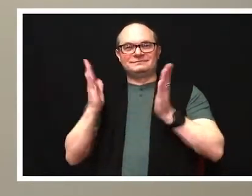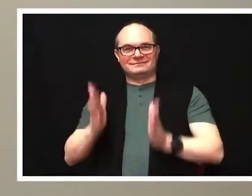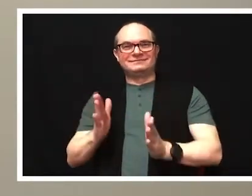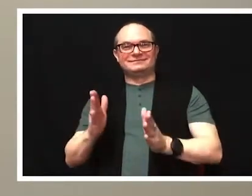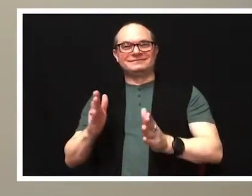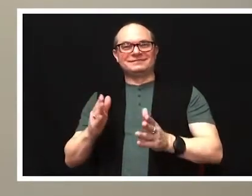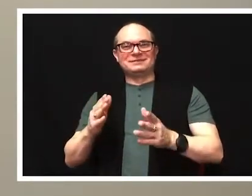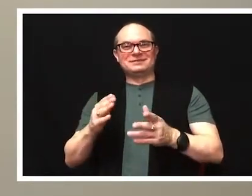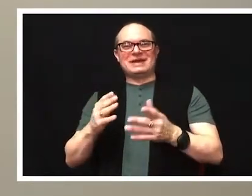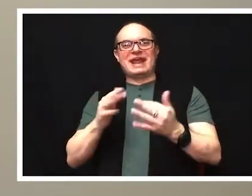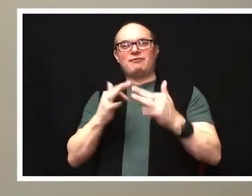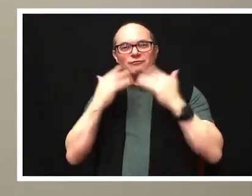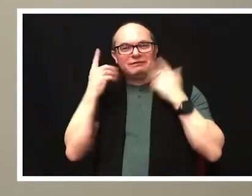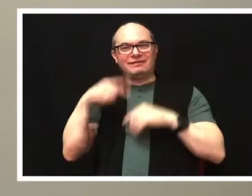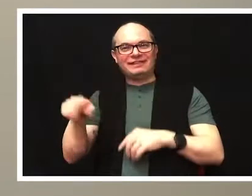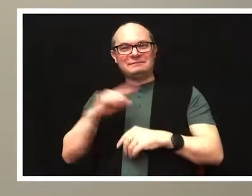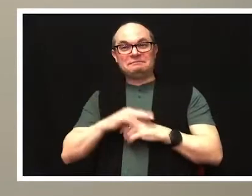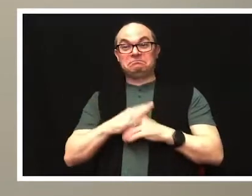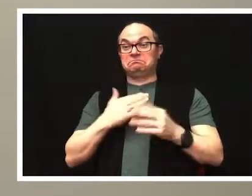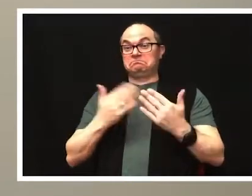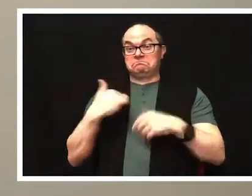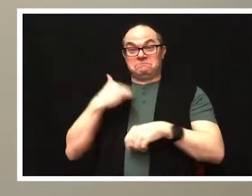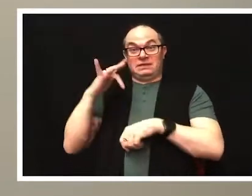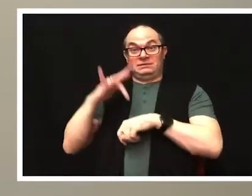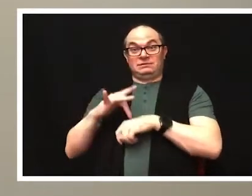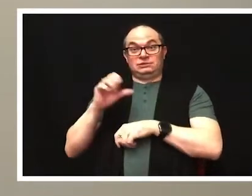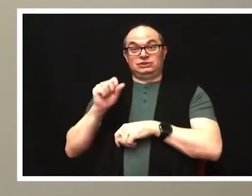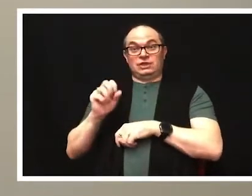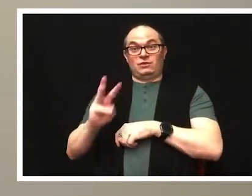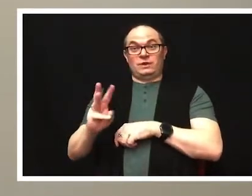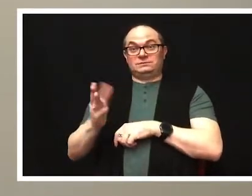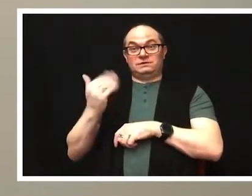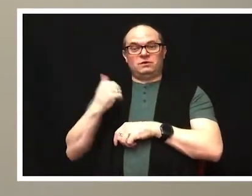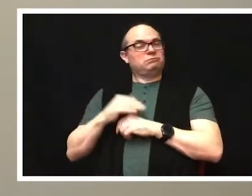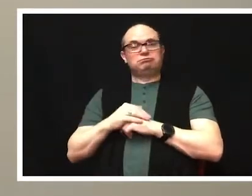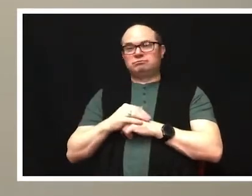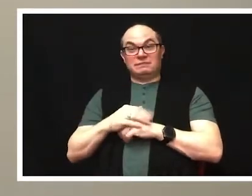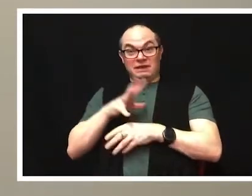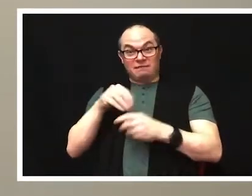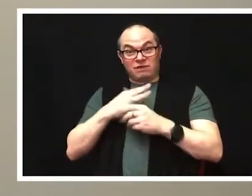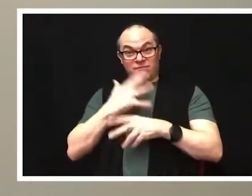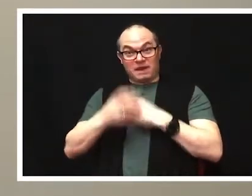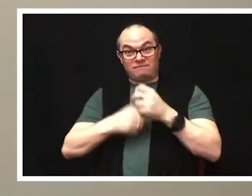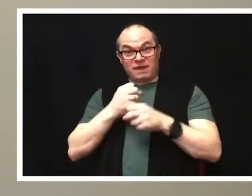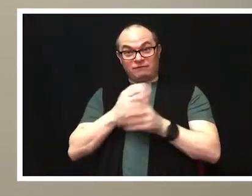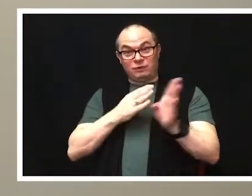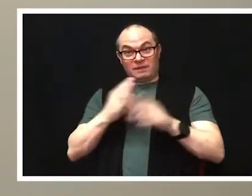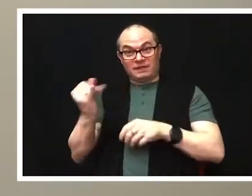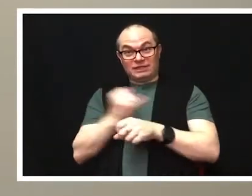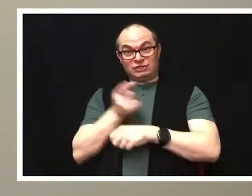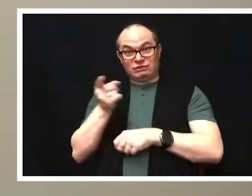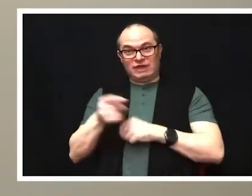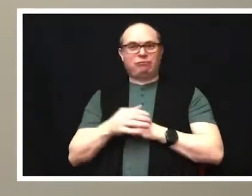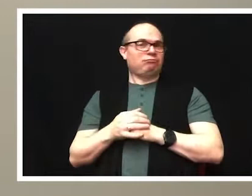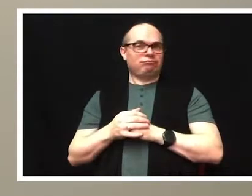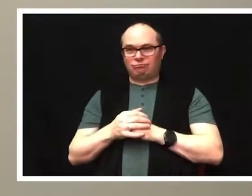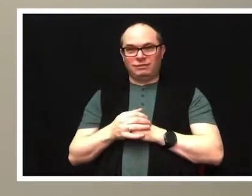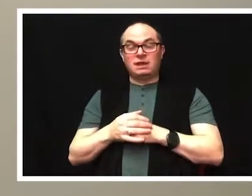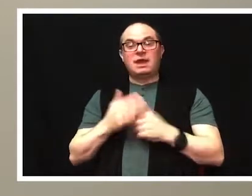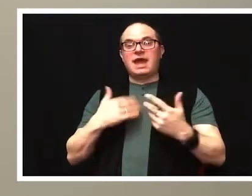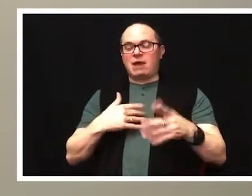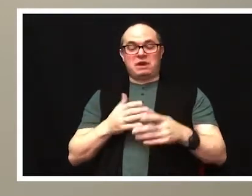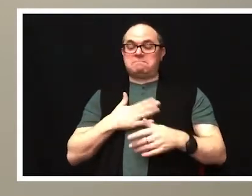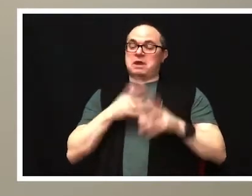flying solo. Although I had never flown Southwest before, and it wasn't in my 5-year plan to intern at Southwest Airlines,